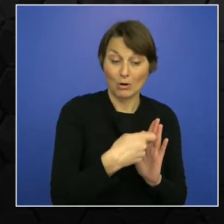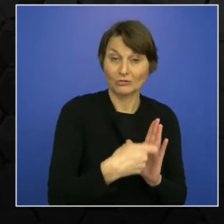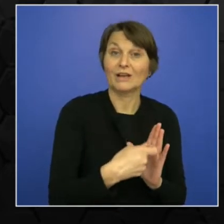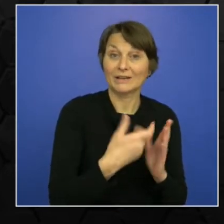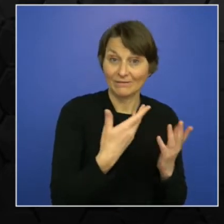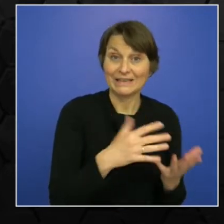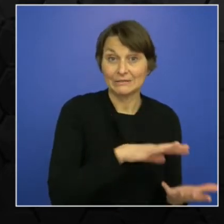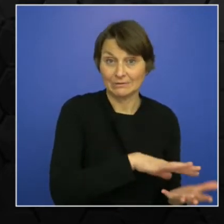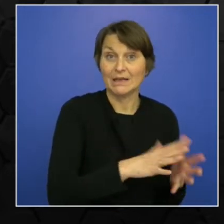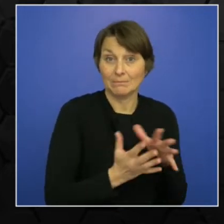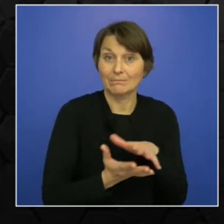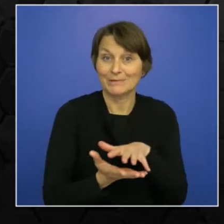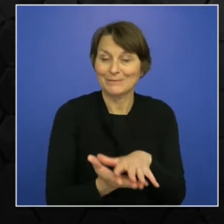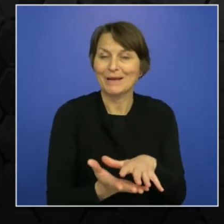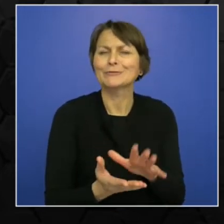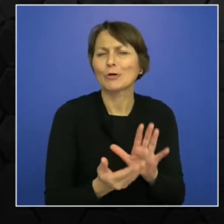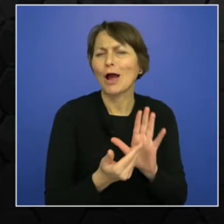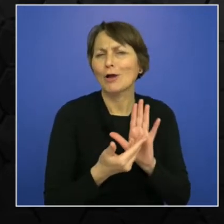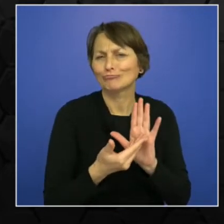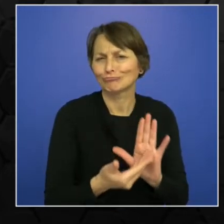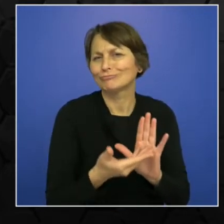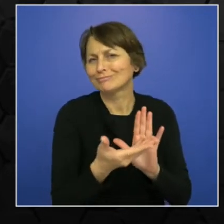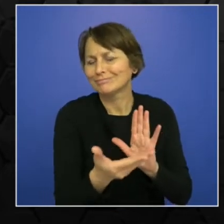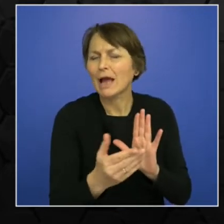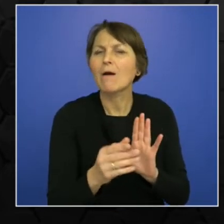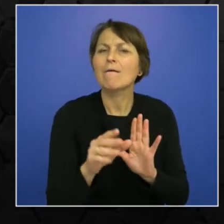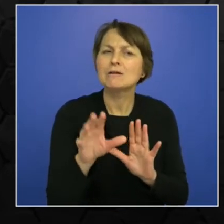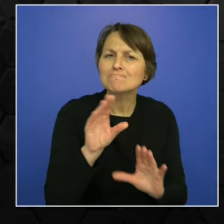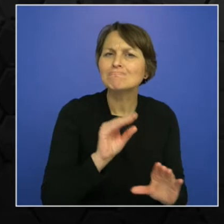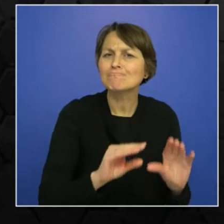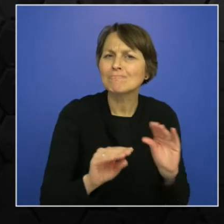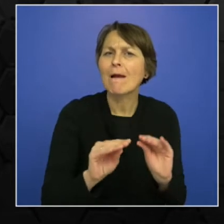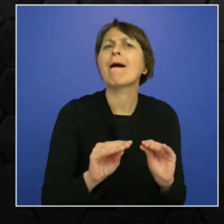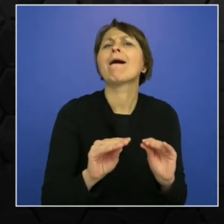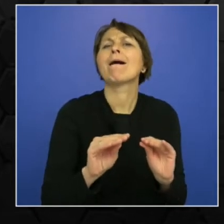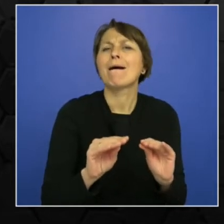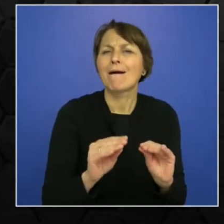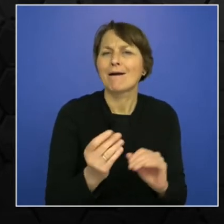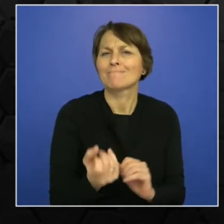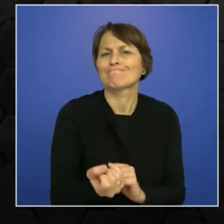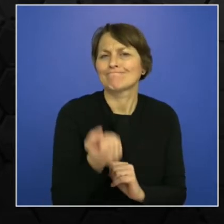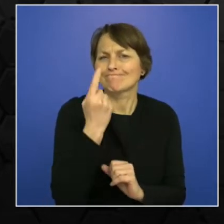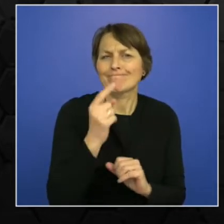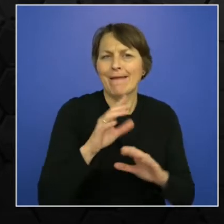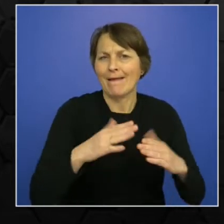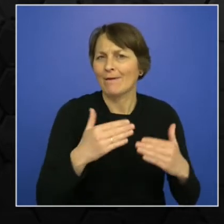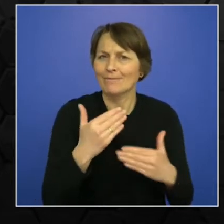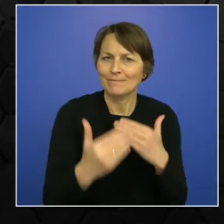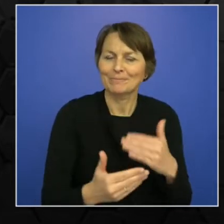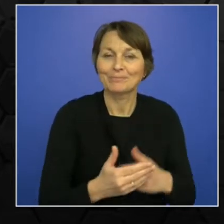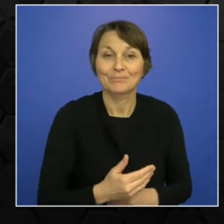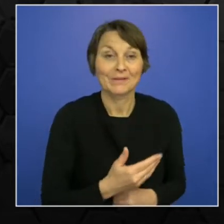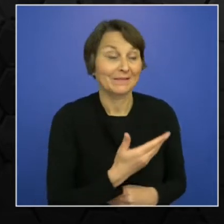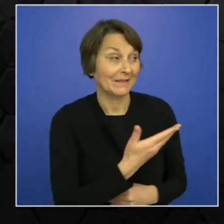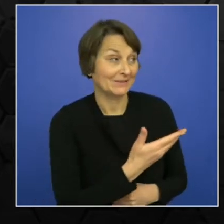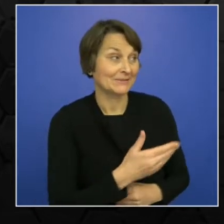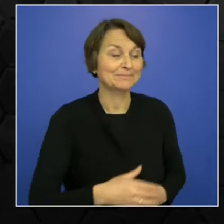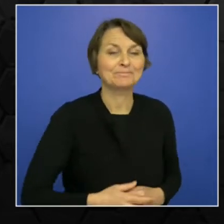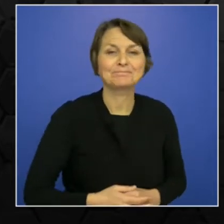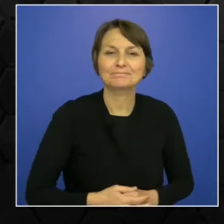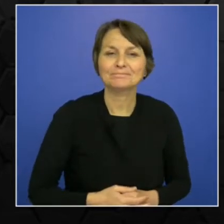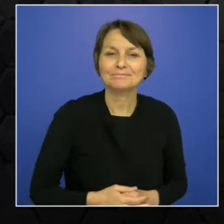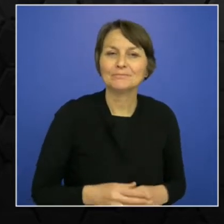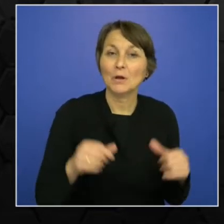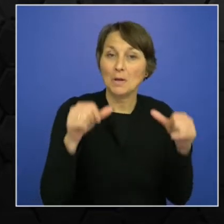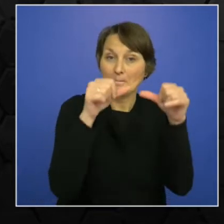so you'll be better able to understand the intuition behind. So this model also follows the